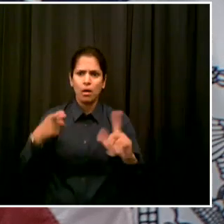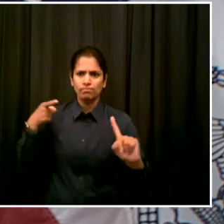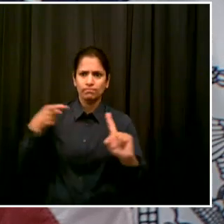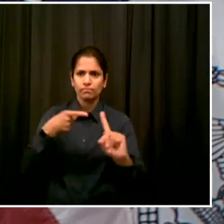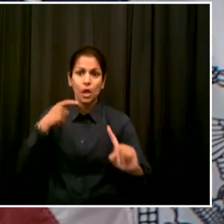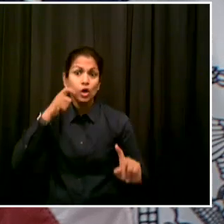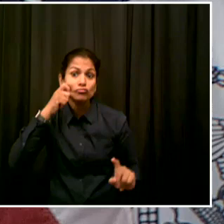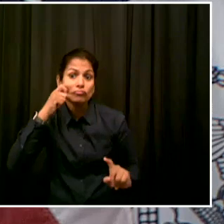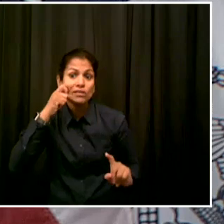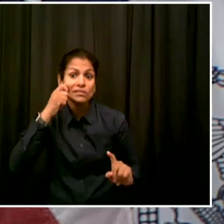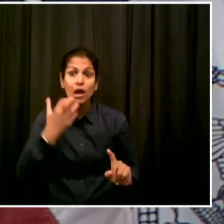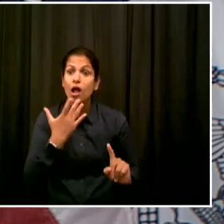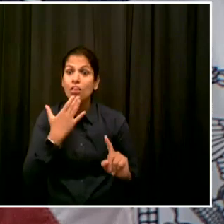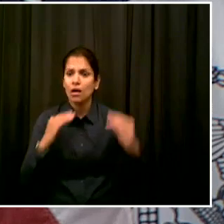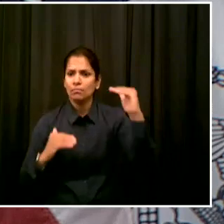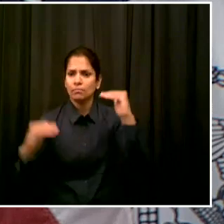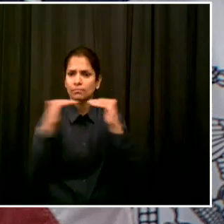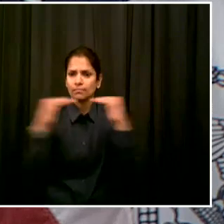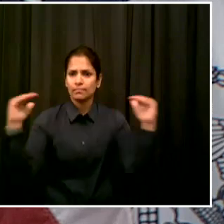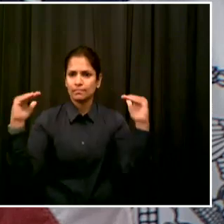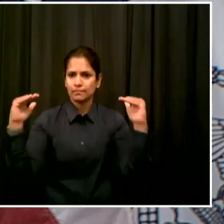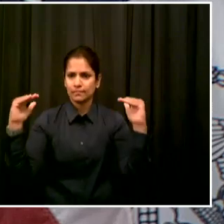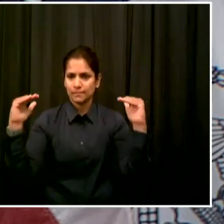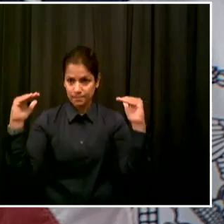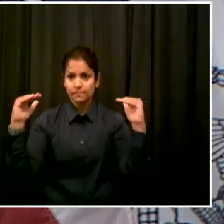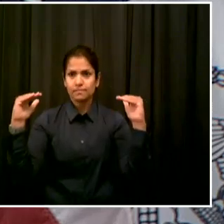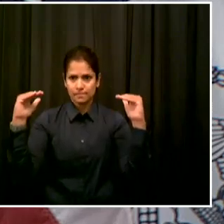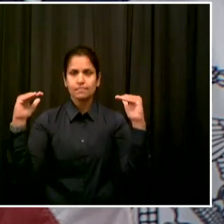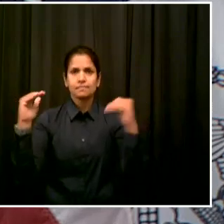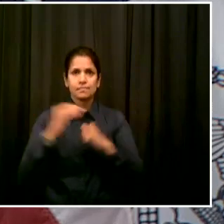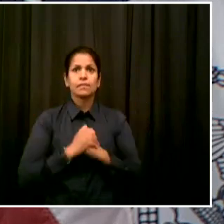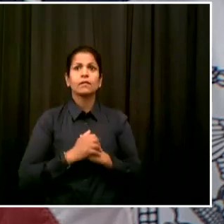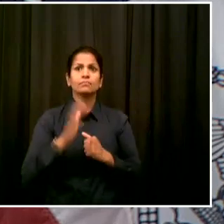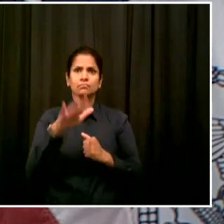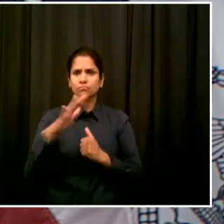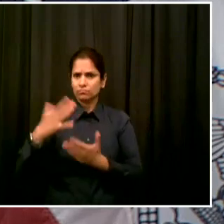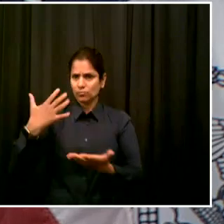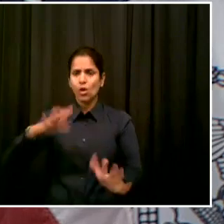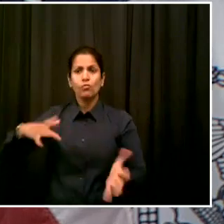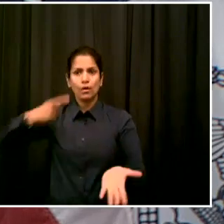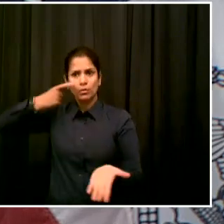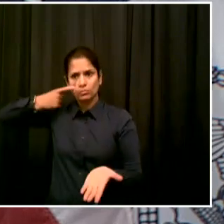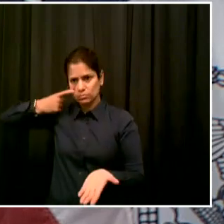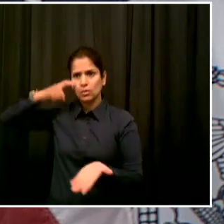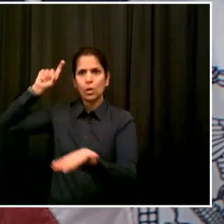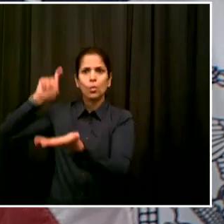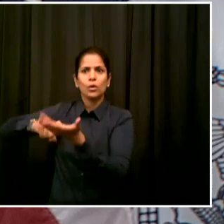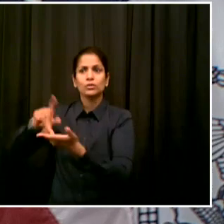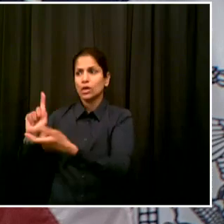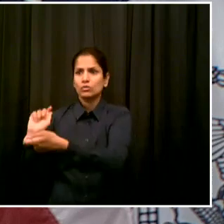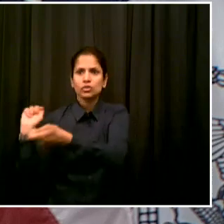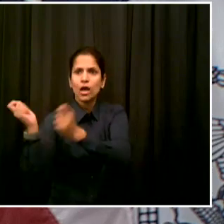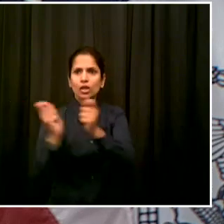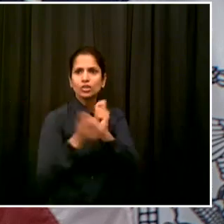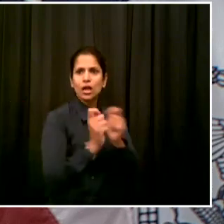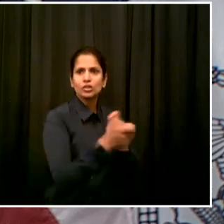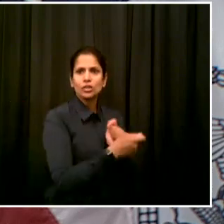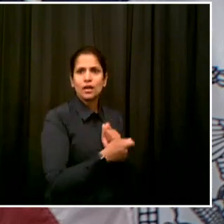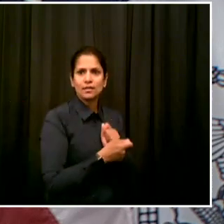eyes. So I'm confident that what we've been doing over these last 7 years is only a beginning, and we're going to do a lot more, and it's going to